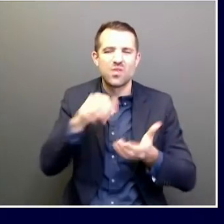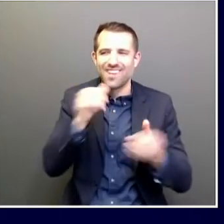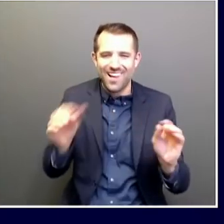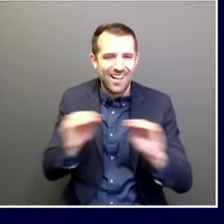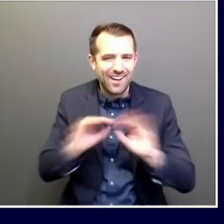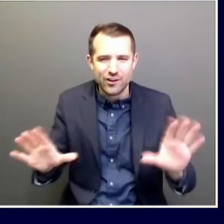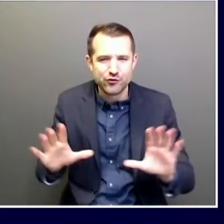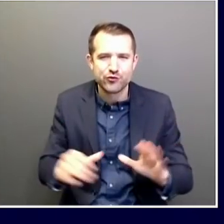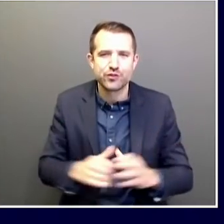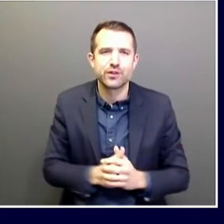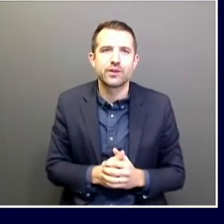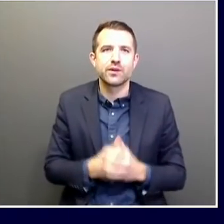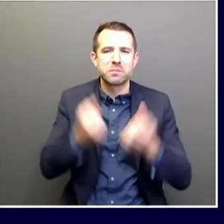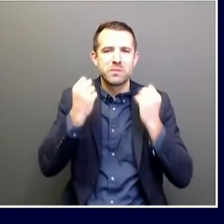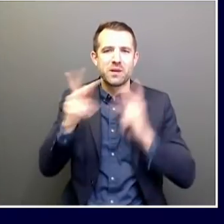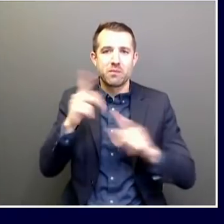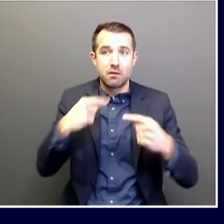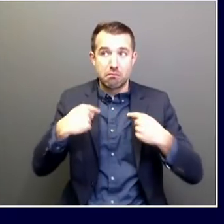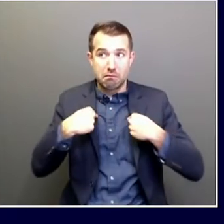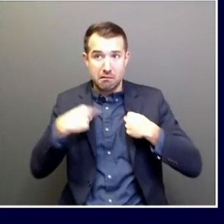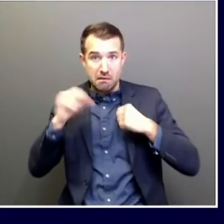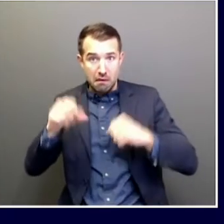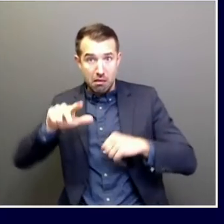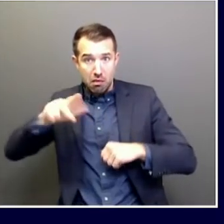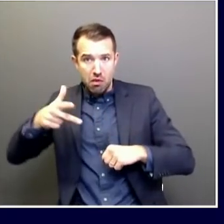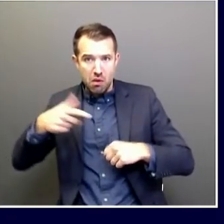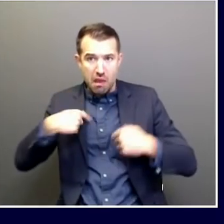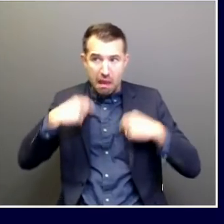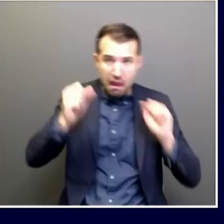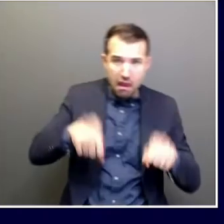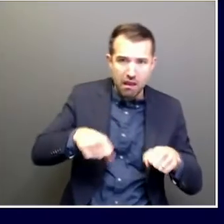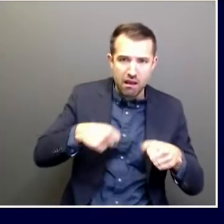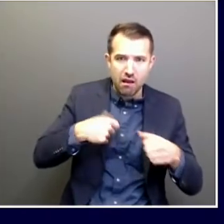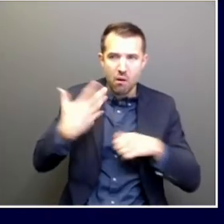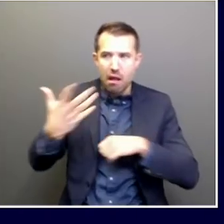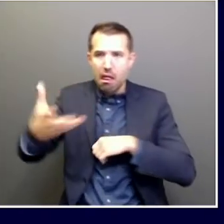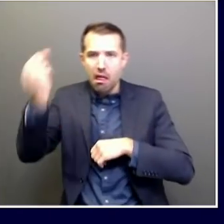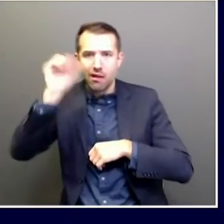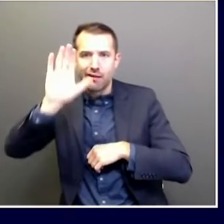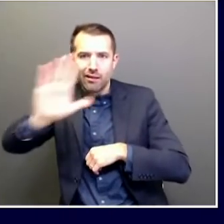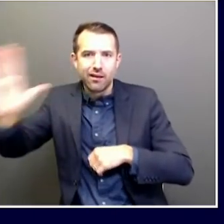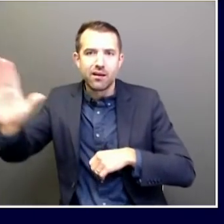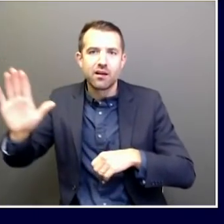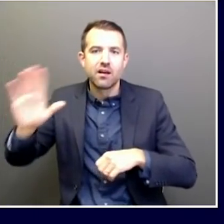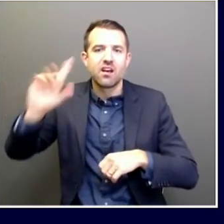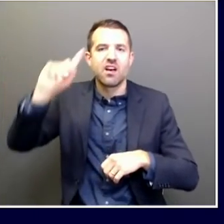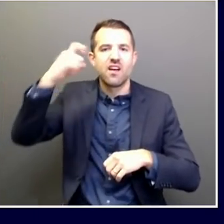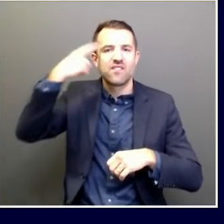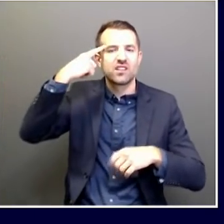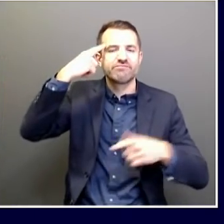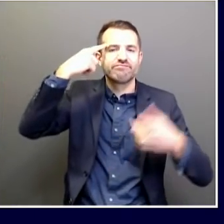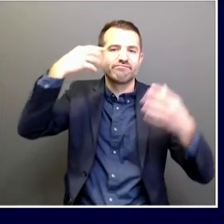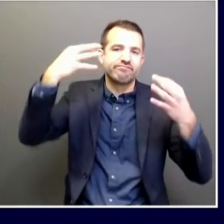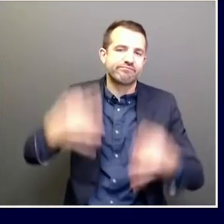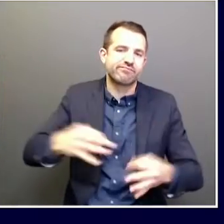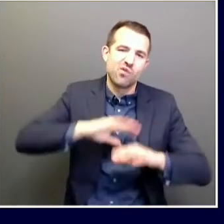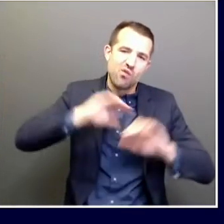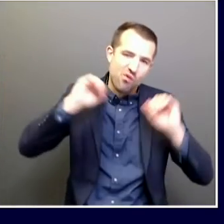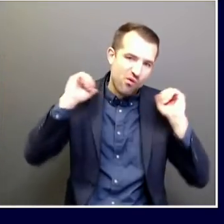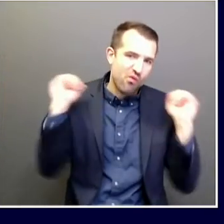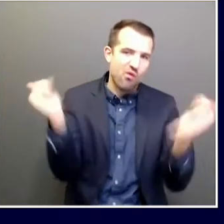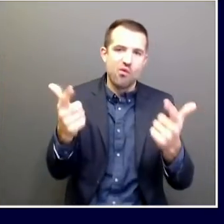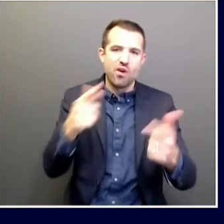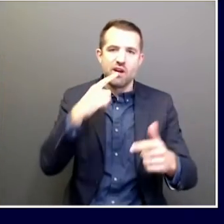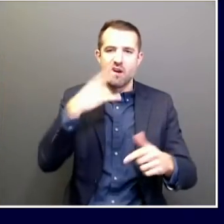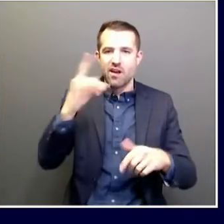of the lack of clarity. Today's move addresses that. So what does this mean for you?